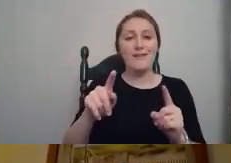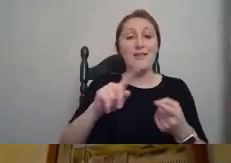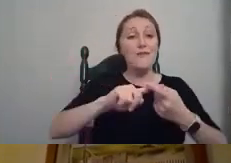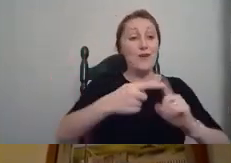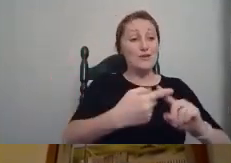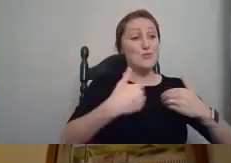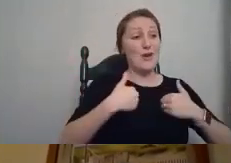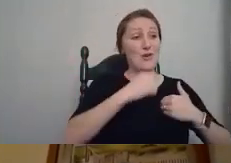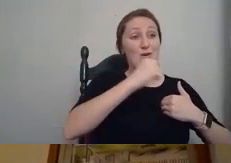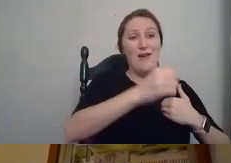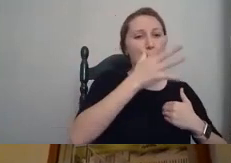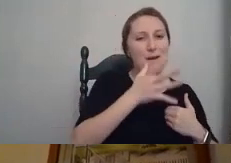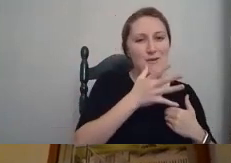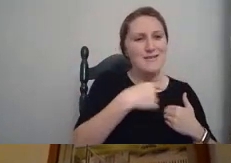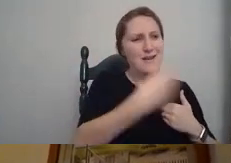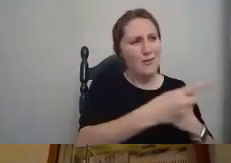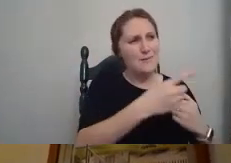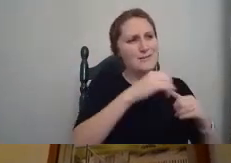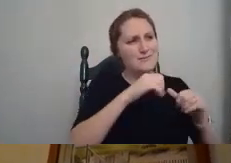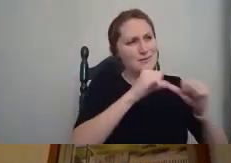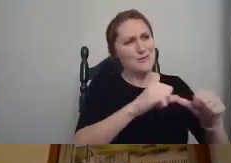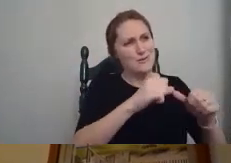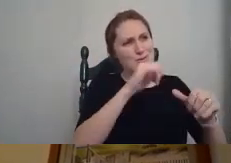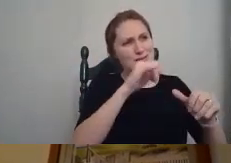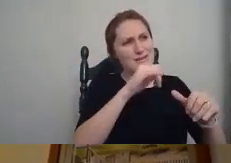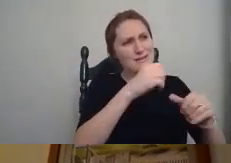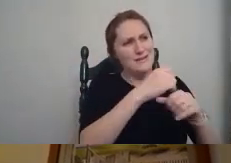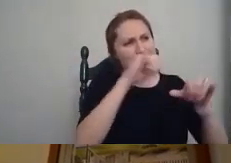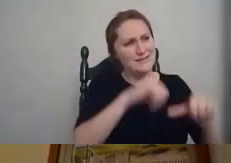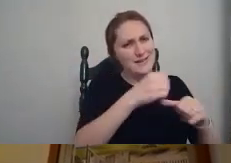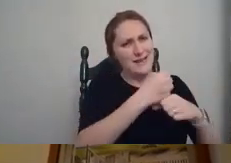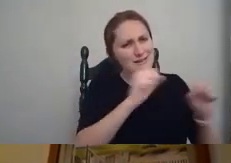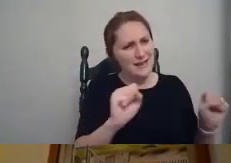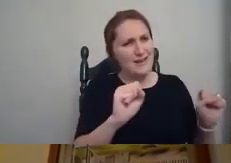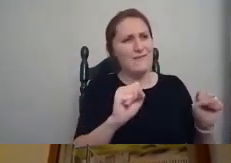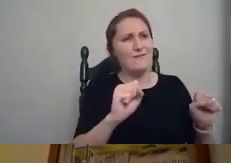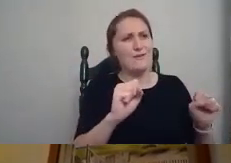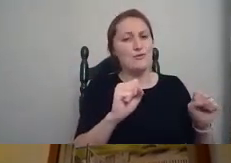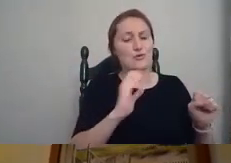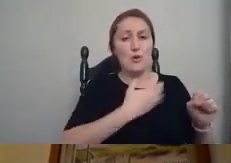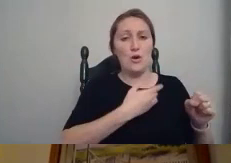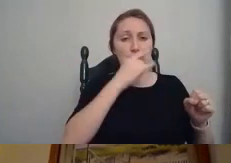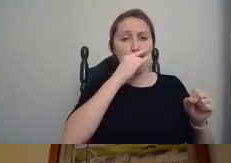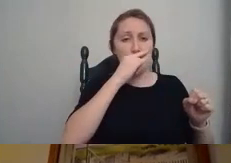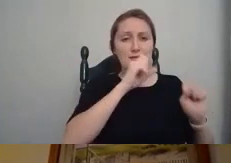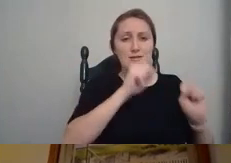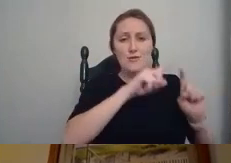them to stay home and stay safe, so that our kids can go to school, hopefully in term